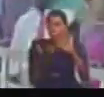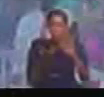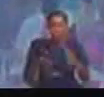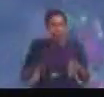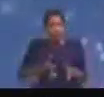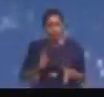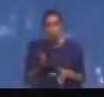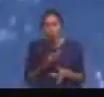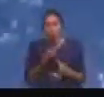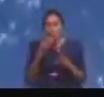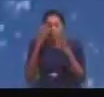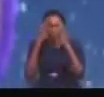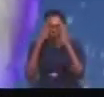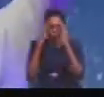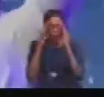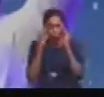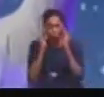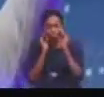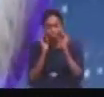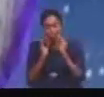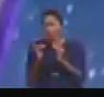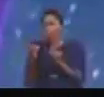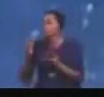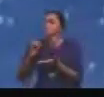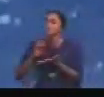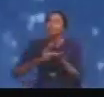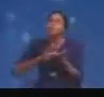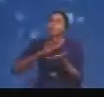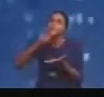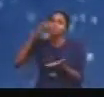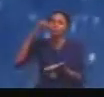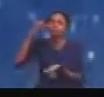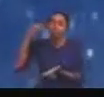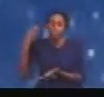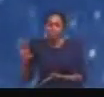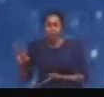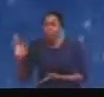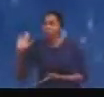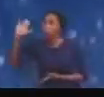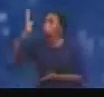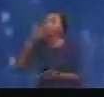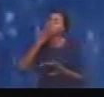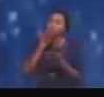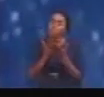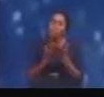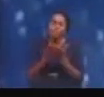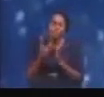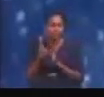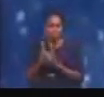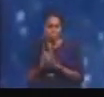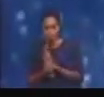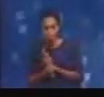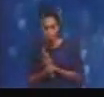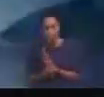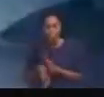presence. Let us experience the glory of your goodness.